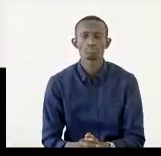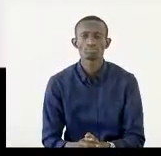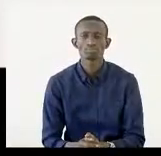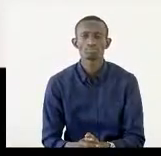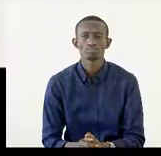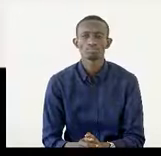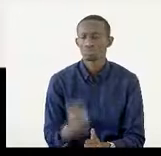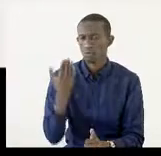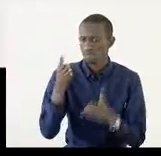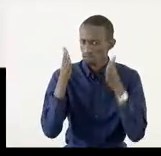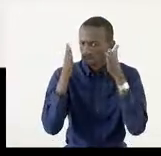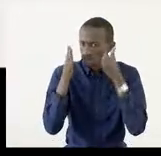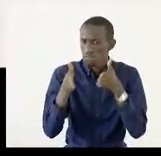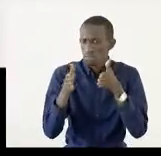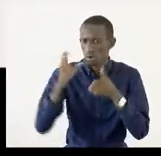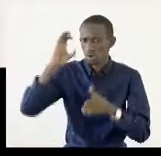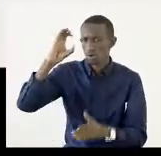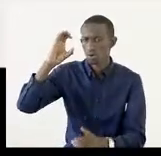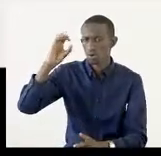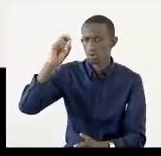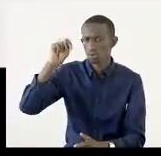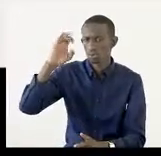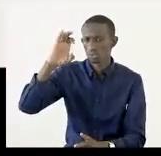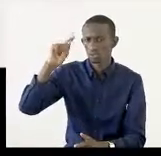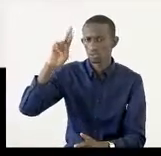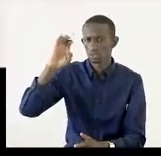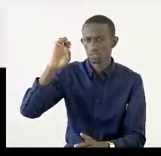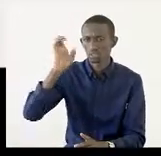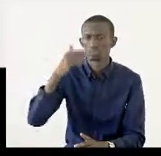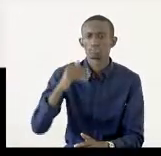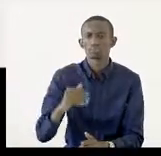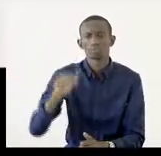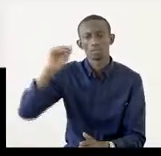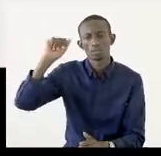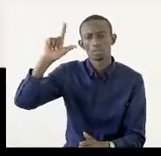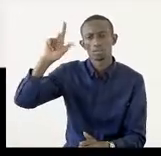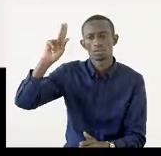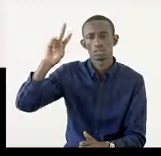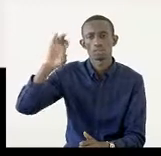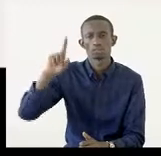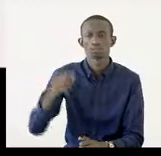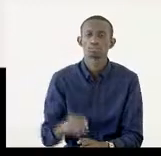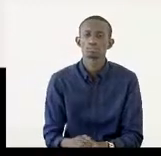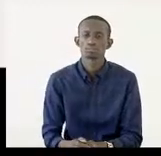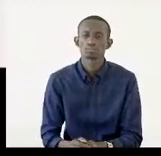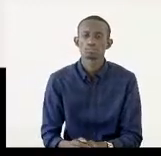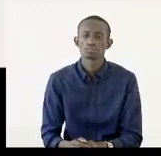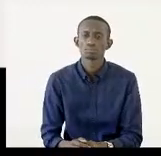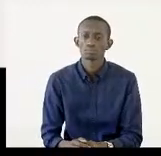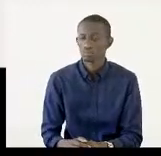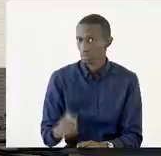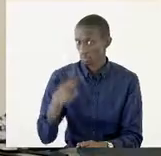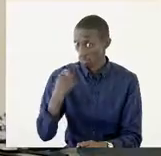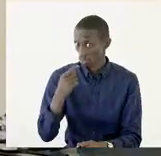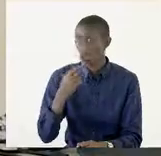with concentrated alkalis. So these reactions also, if I can remind